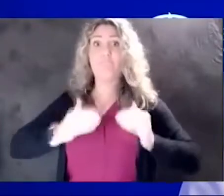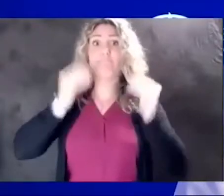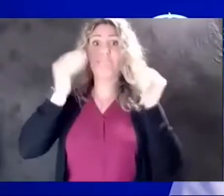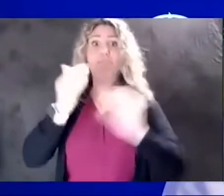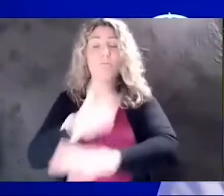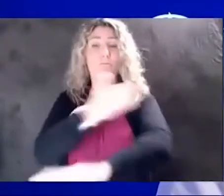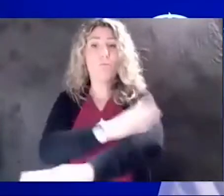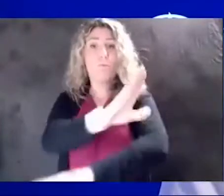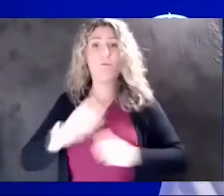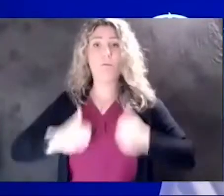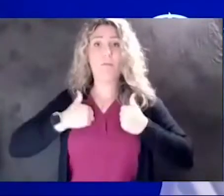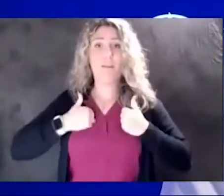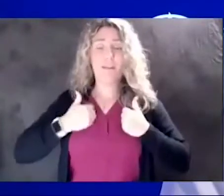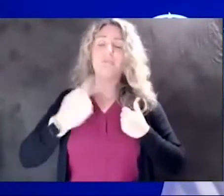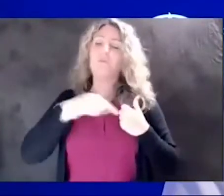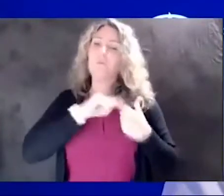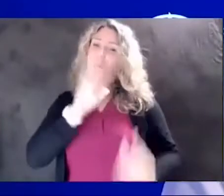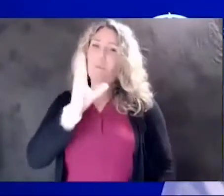certainly do that.